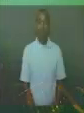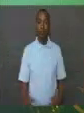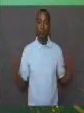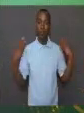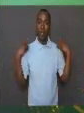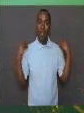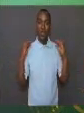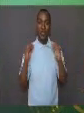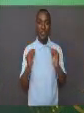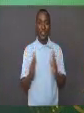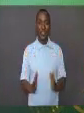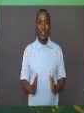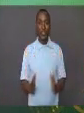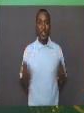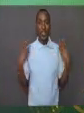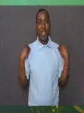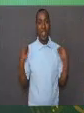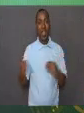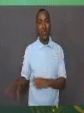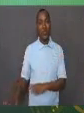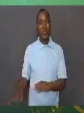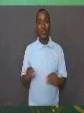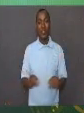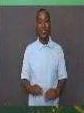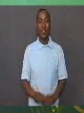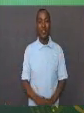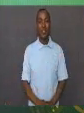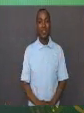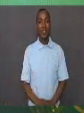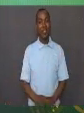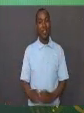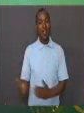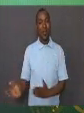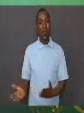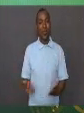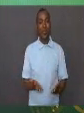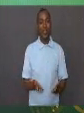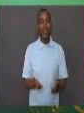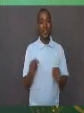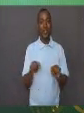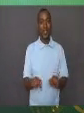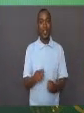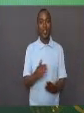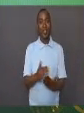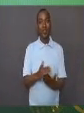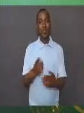Hello, teacher. Hello, students. Welcome to today's